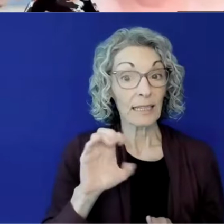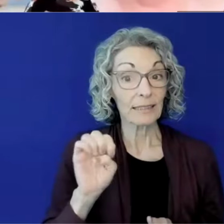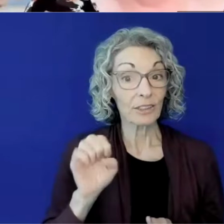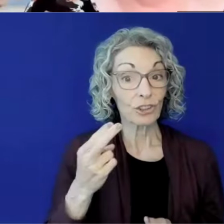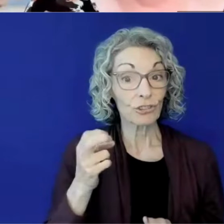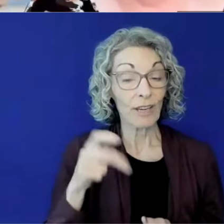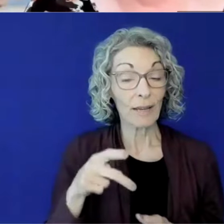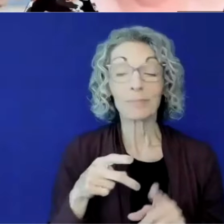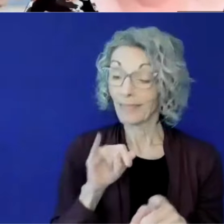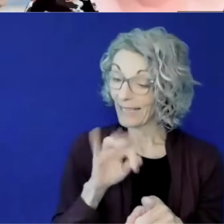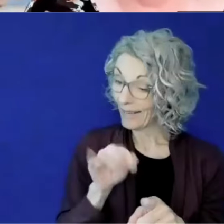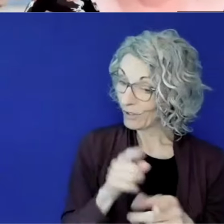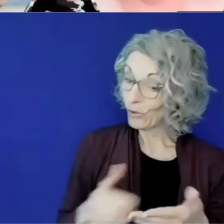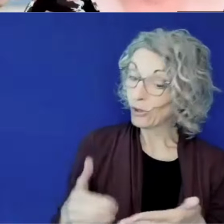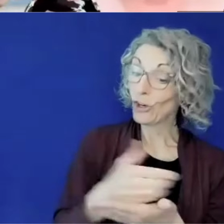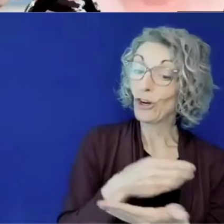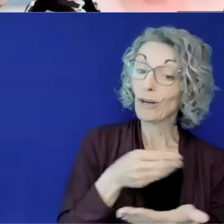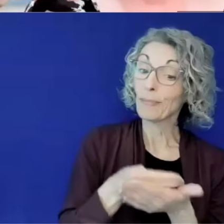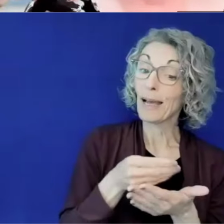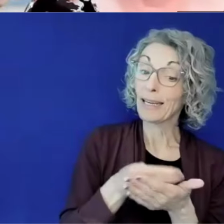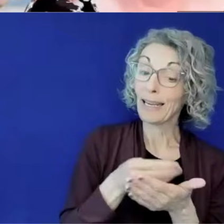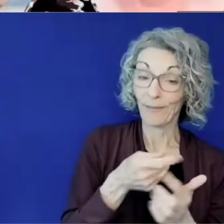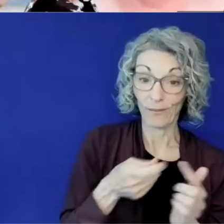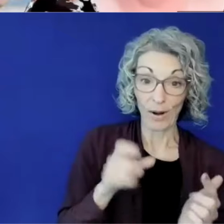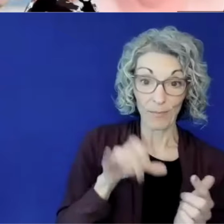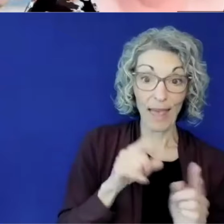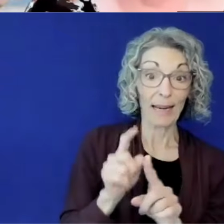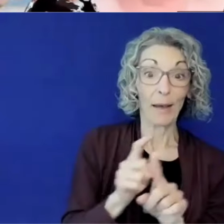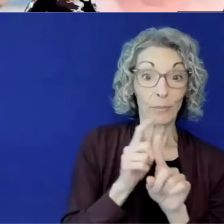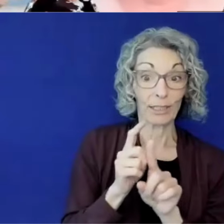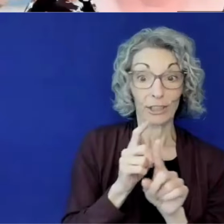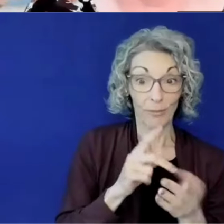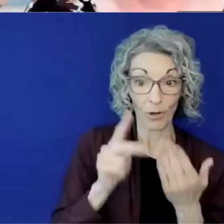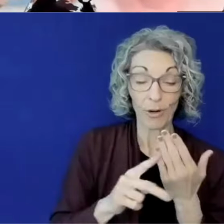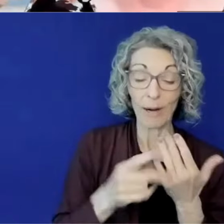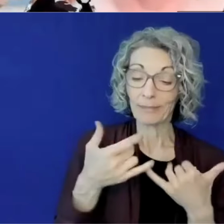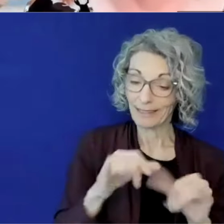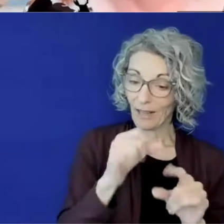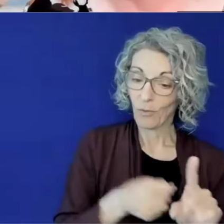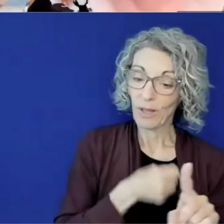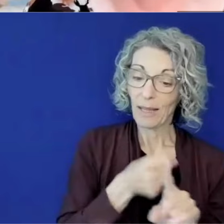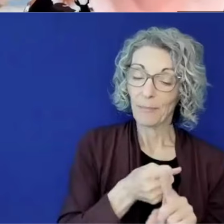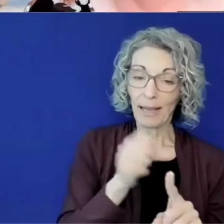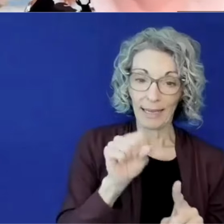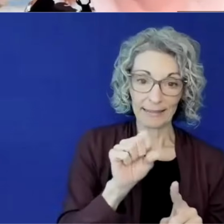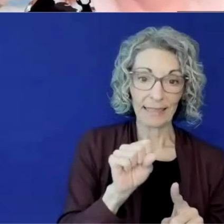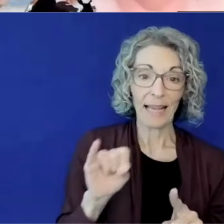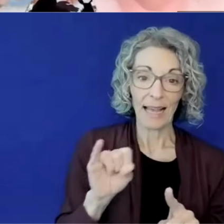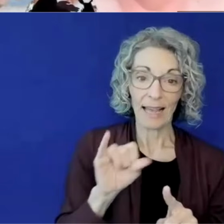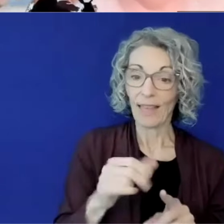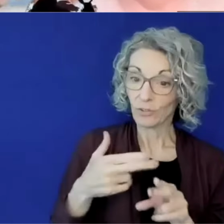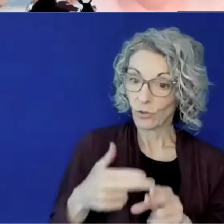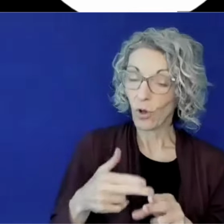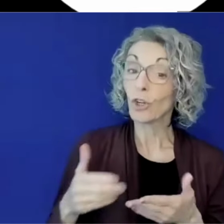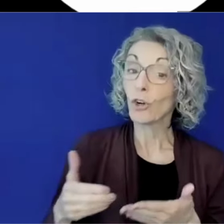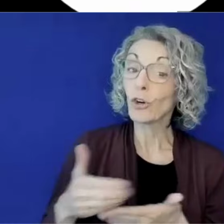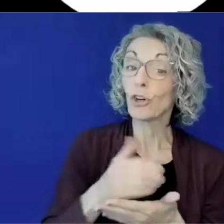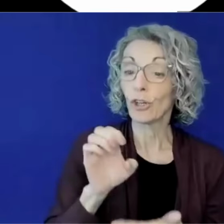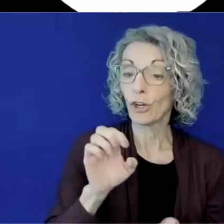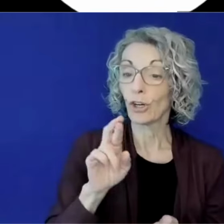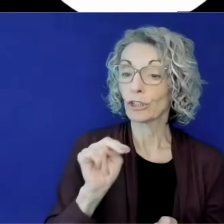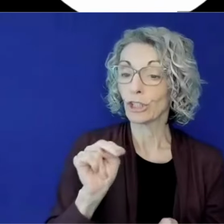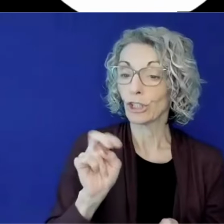earning income from an apprenticeship program, that's still going to impact the amount of your SSI. That is considered earned income.